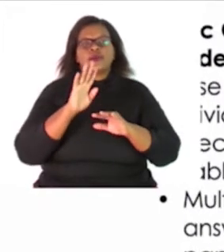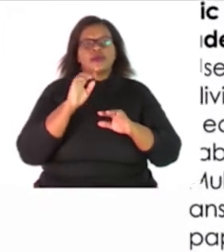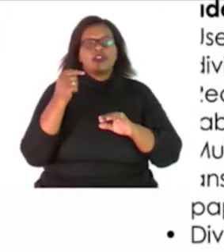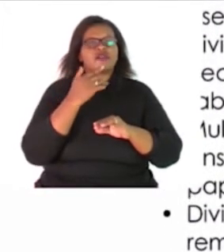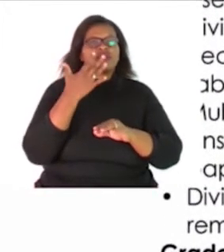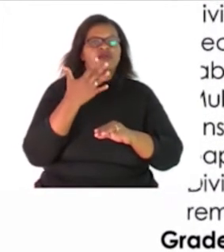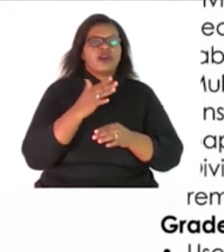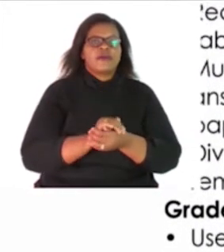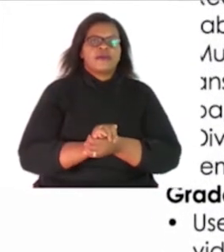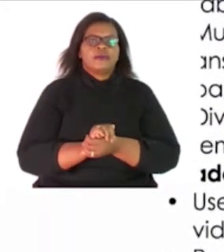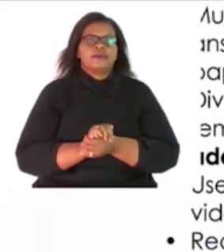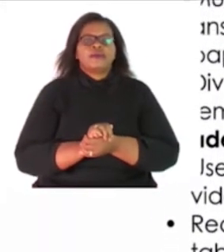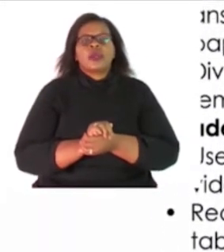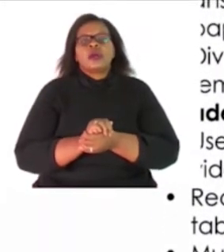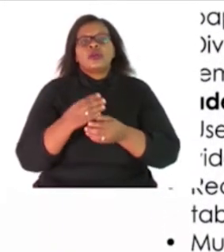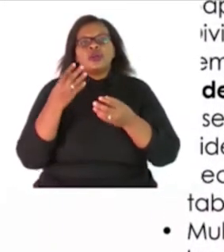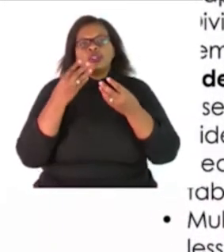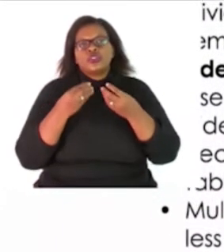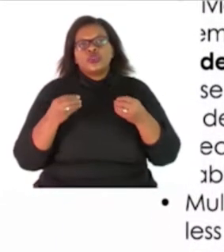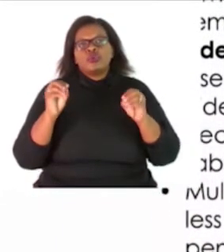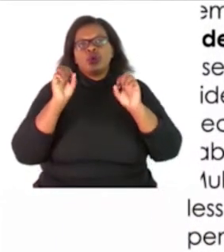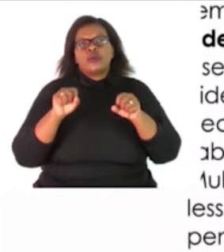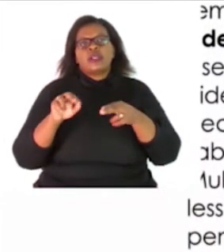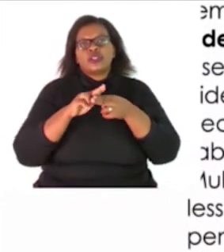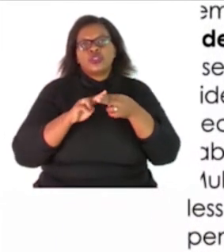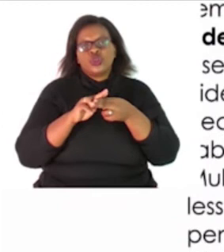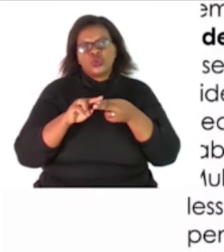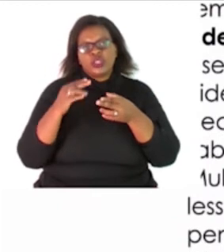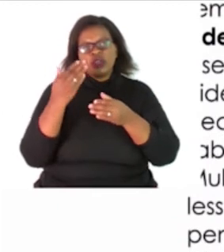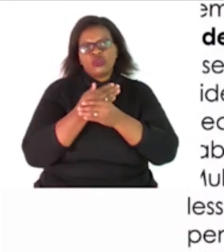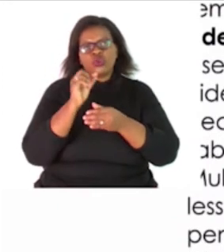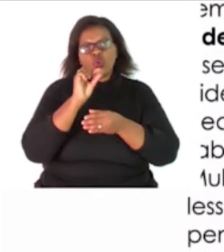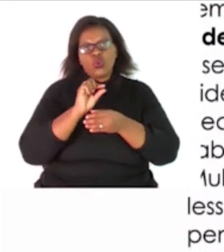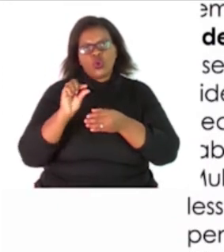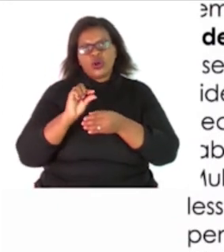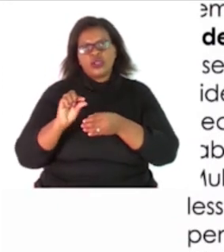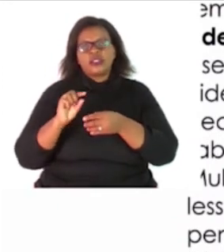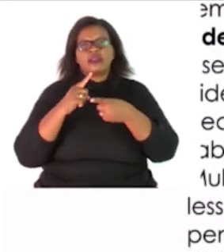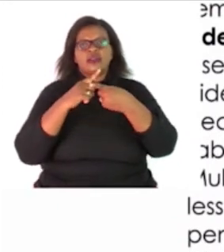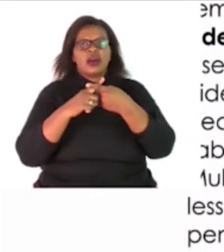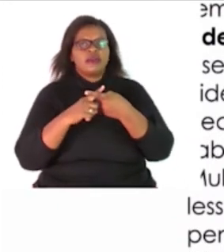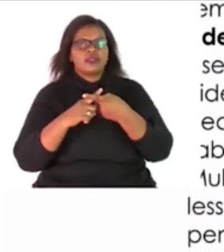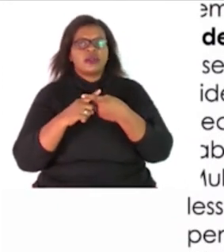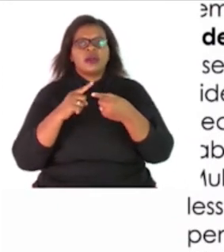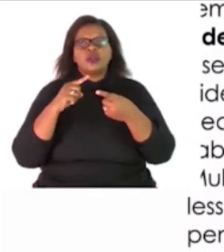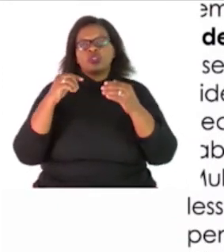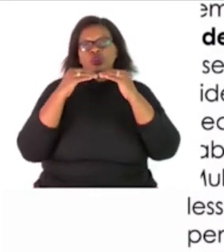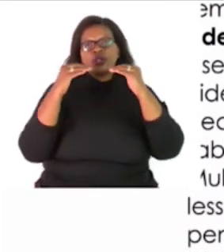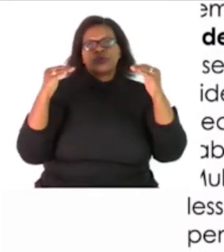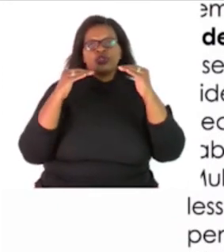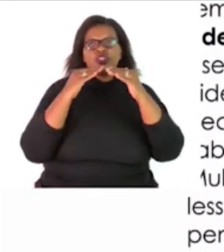The learner should be able to use the following terminology in context: times, equal